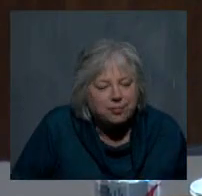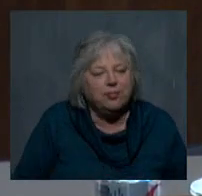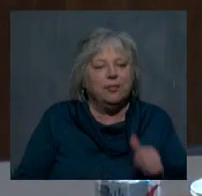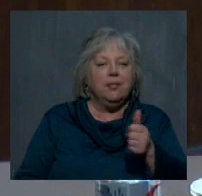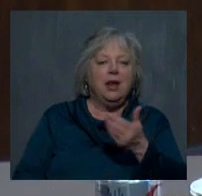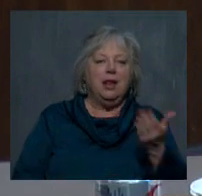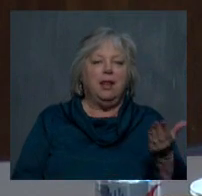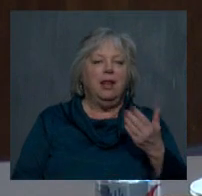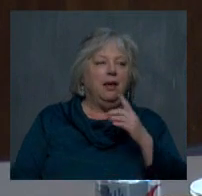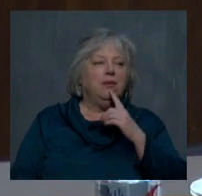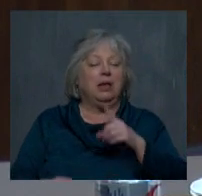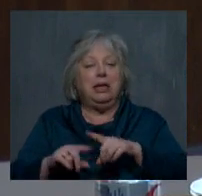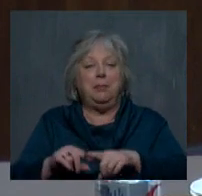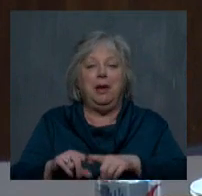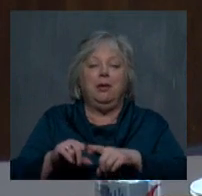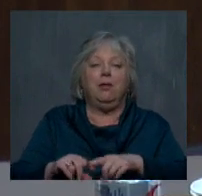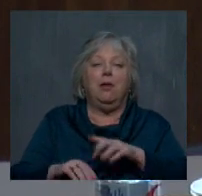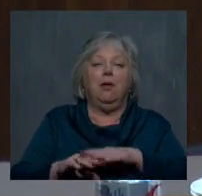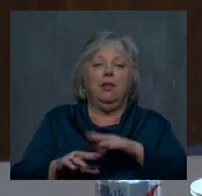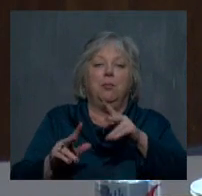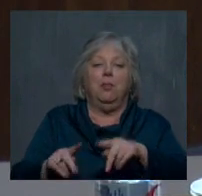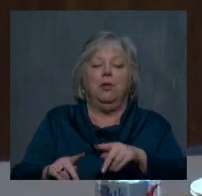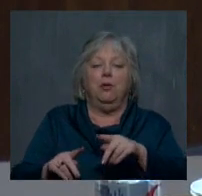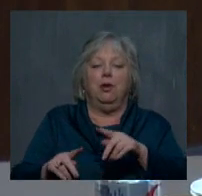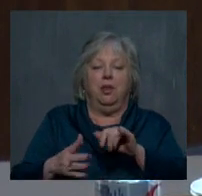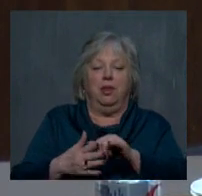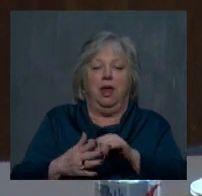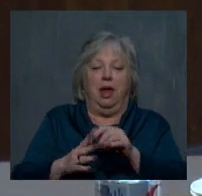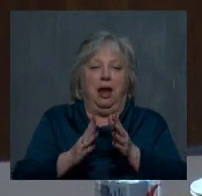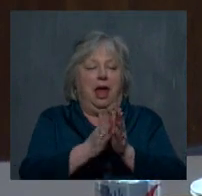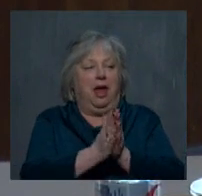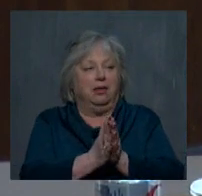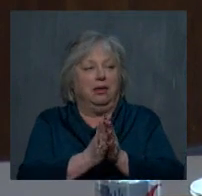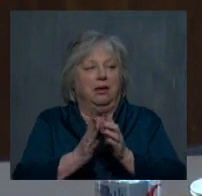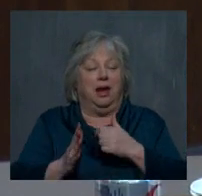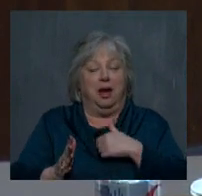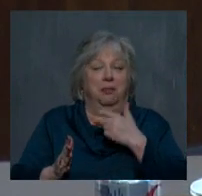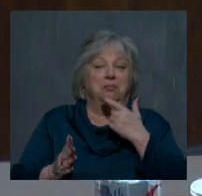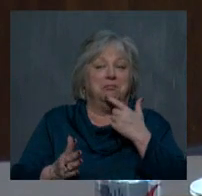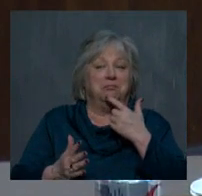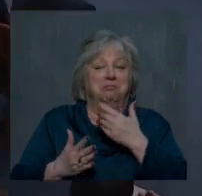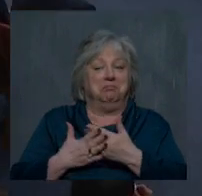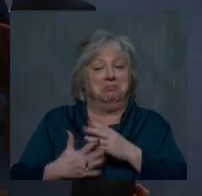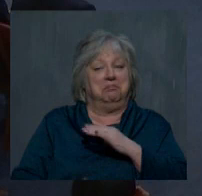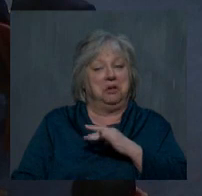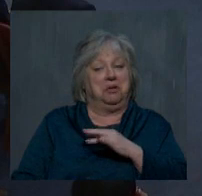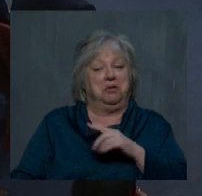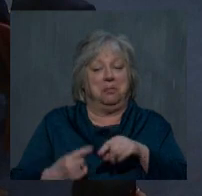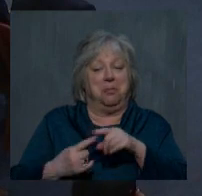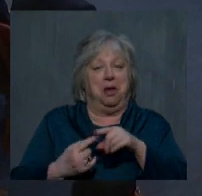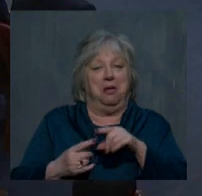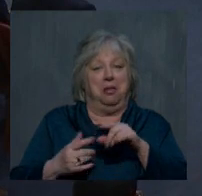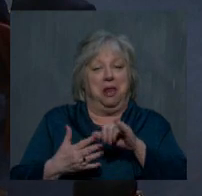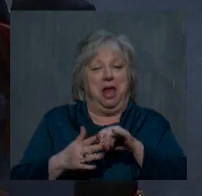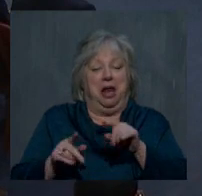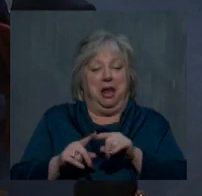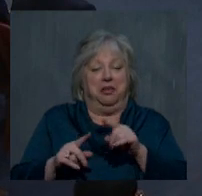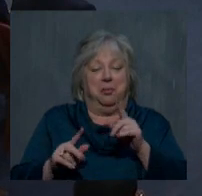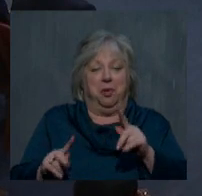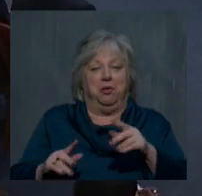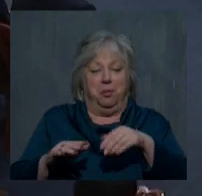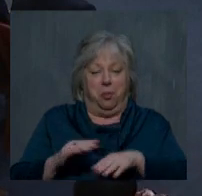who's doing the asking. And I'm pretty good at that as a native of this city and a civil rights worker,